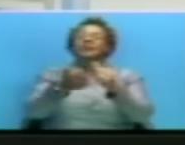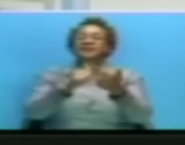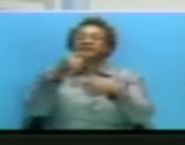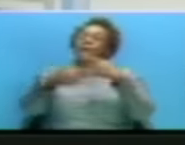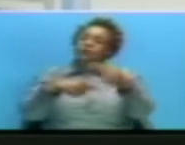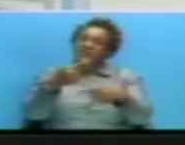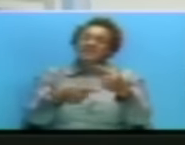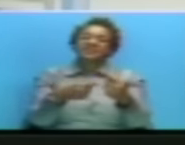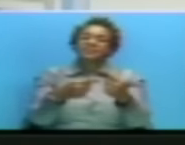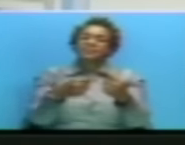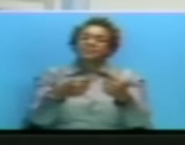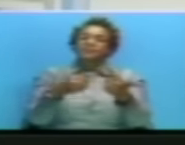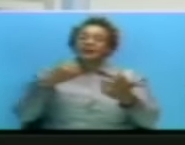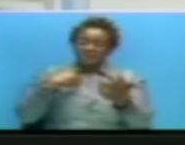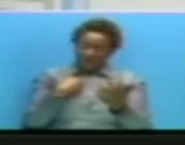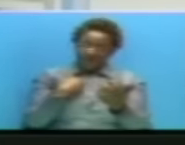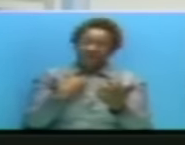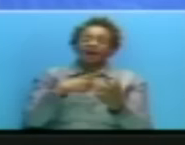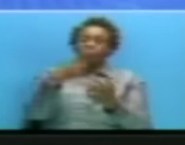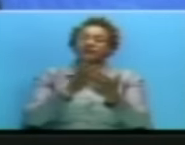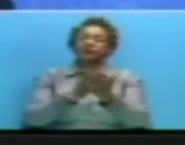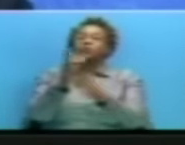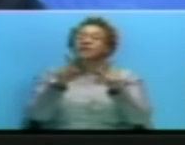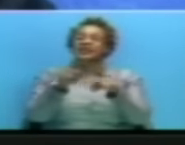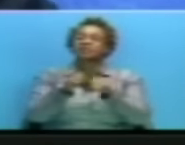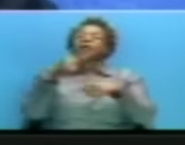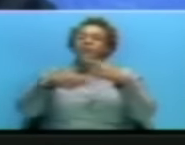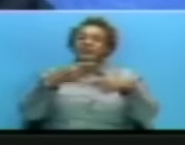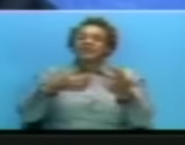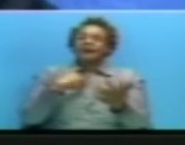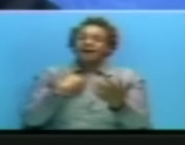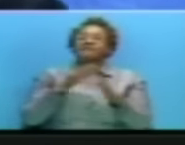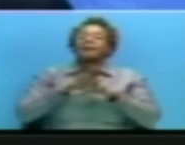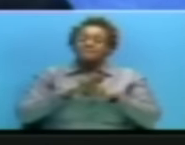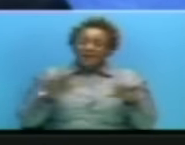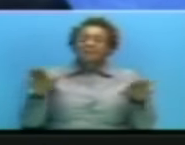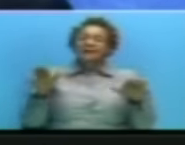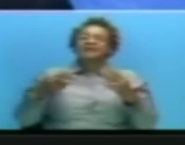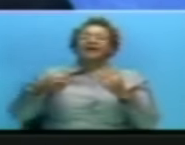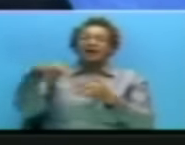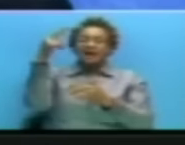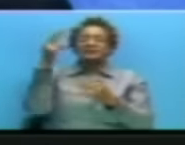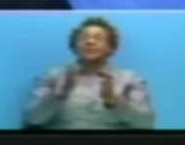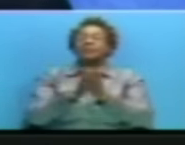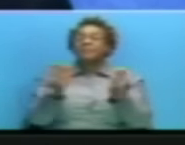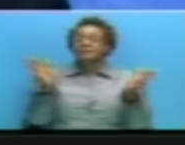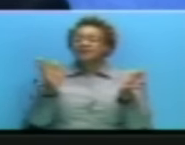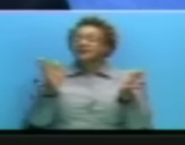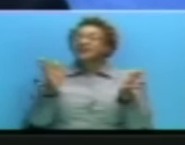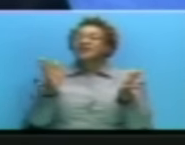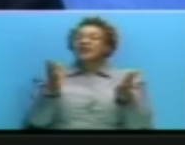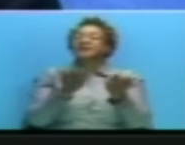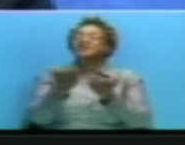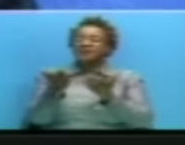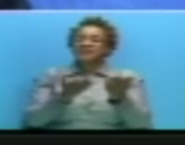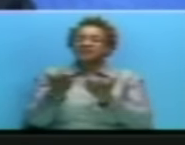process. I went through that process. I'm holding a permanent job, the highest in the public service, as a secretary.